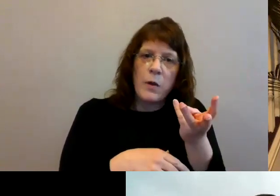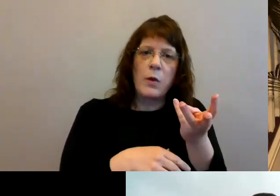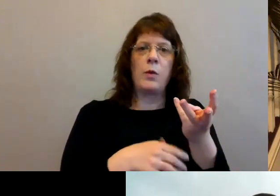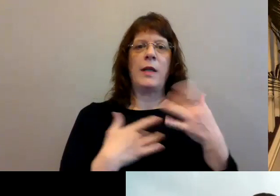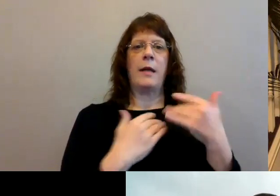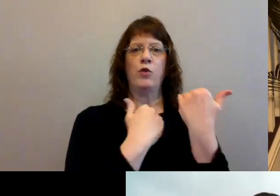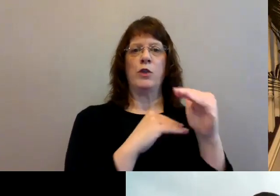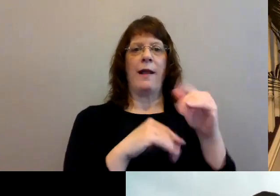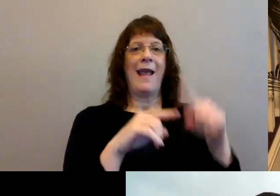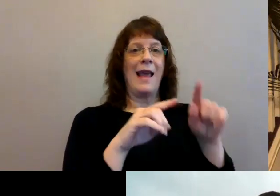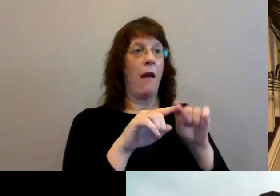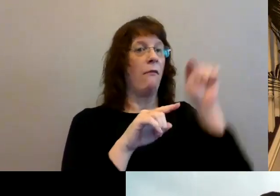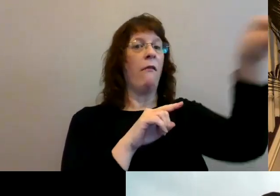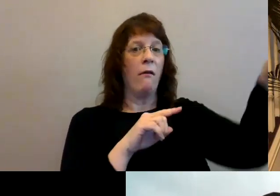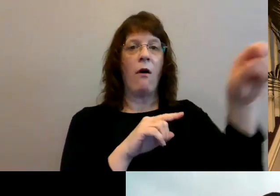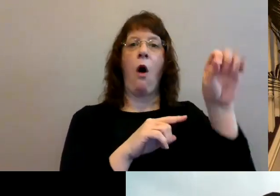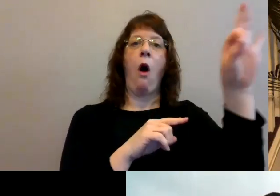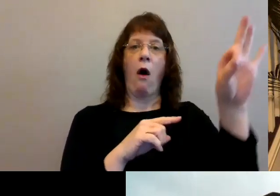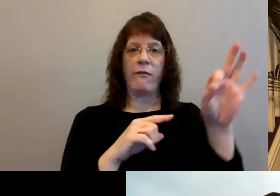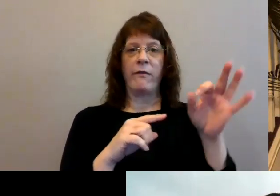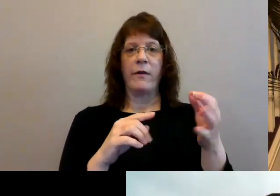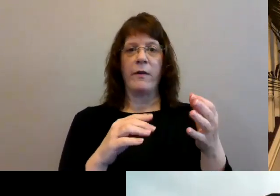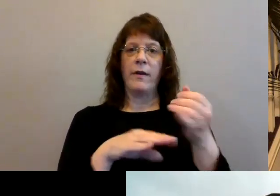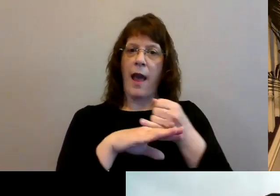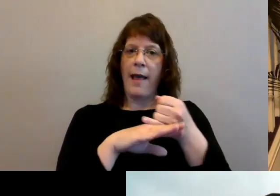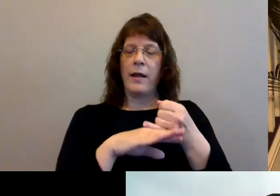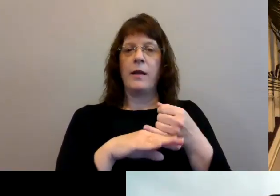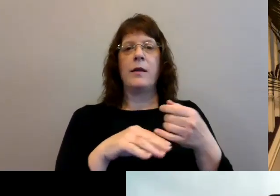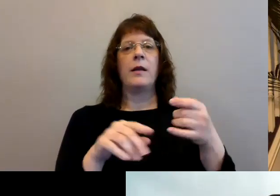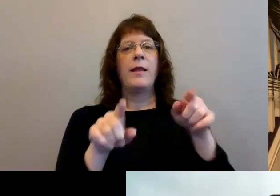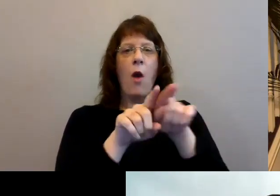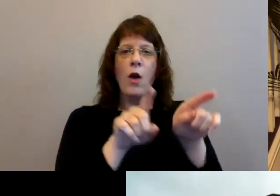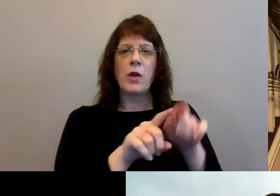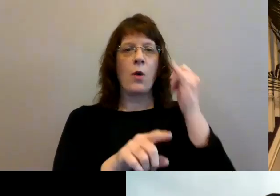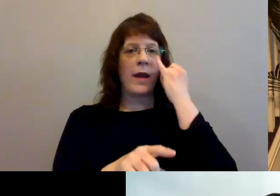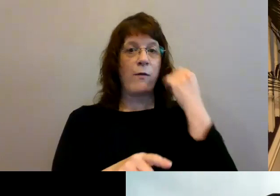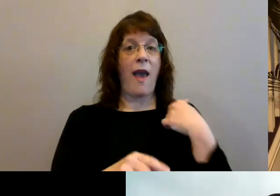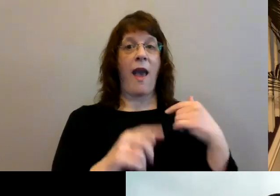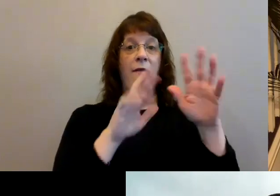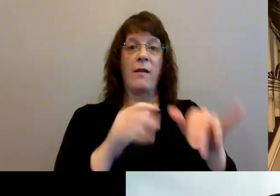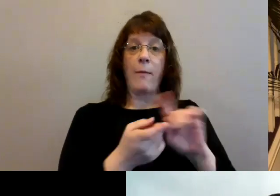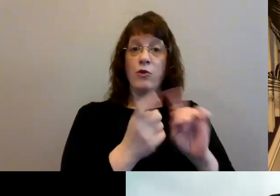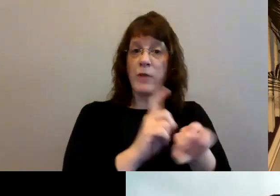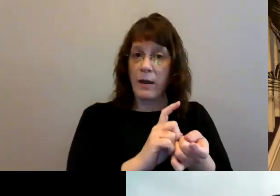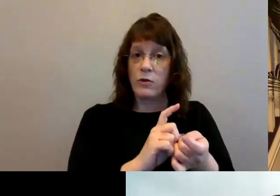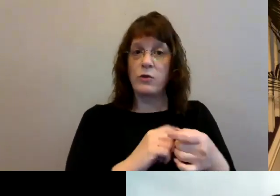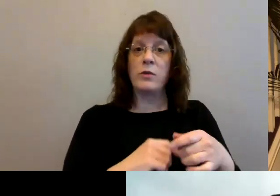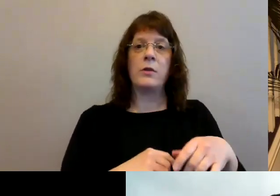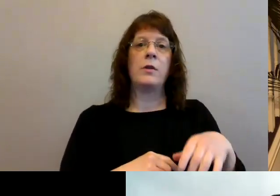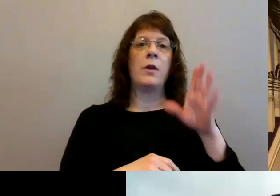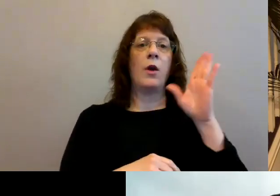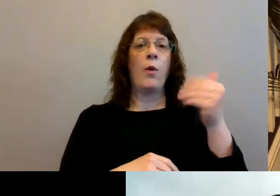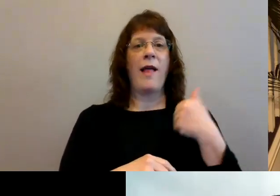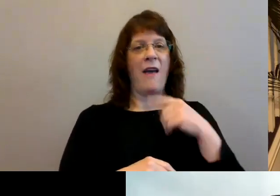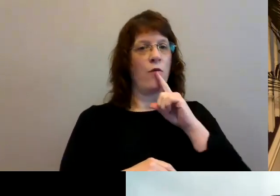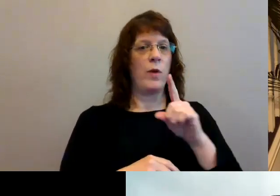can't go off the island. And also, like if you have climate change, what you'll have is you'll have a really